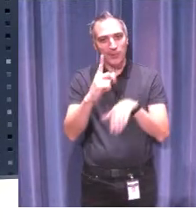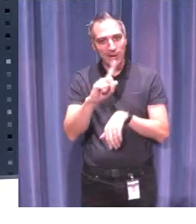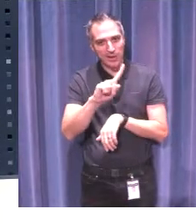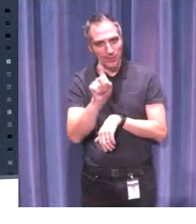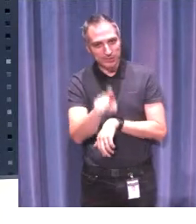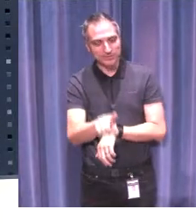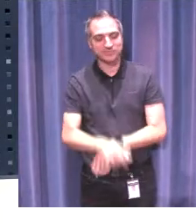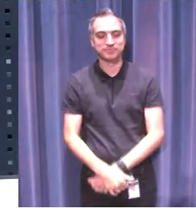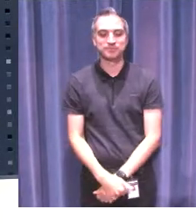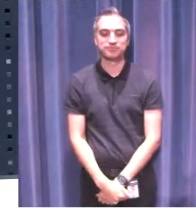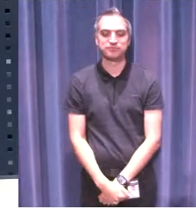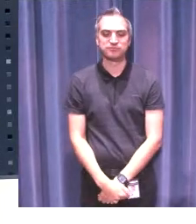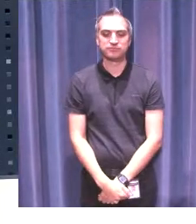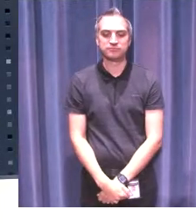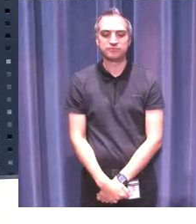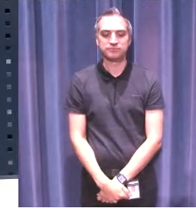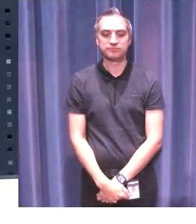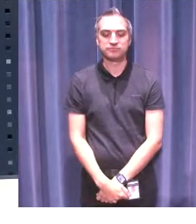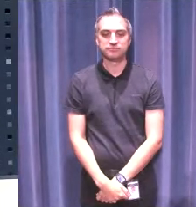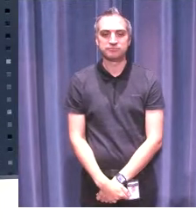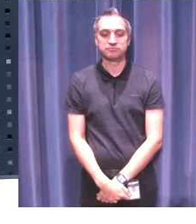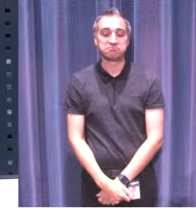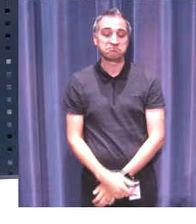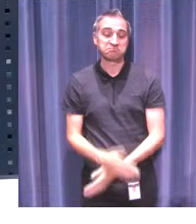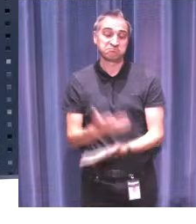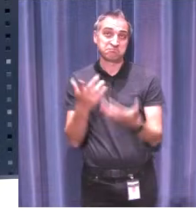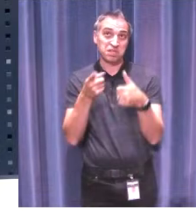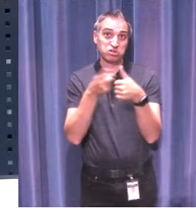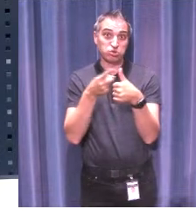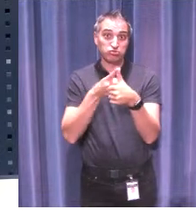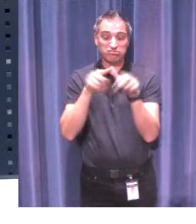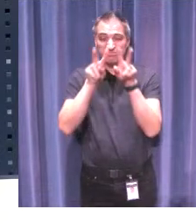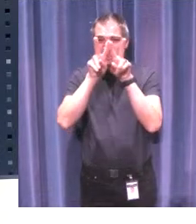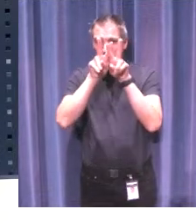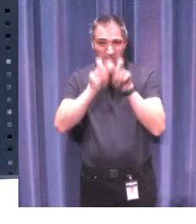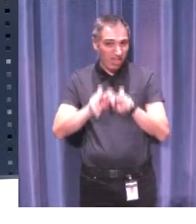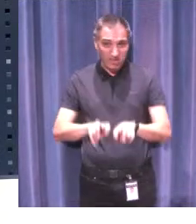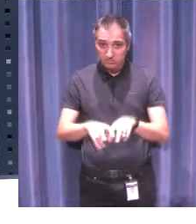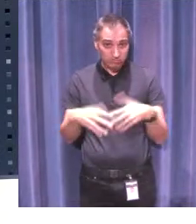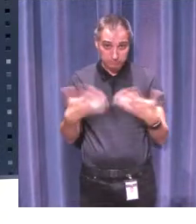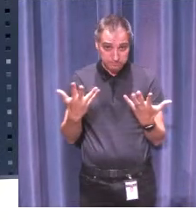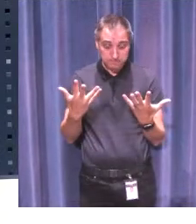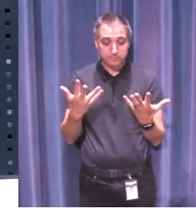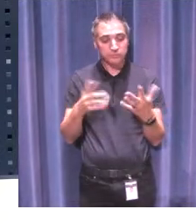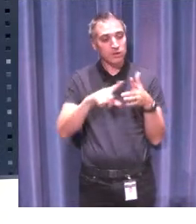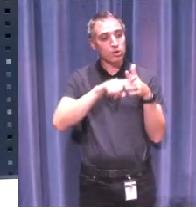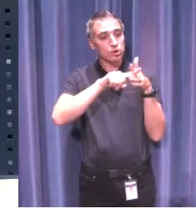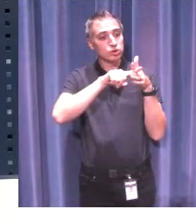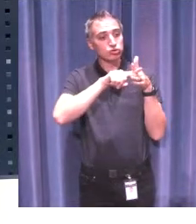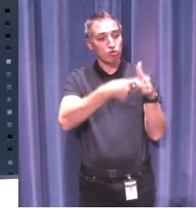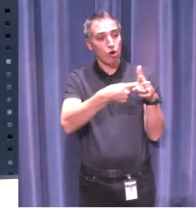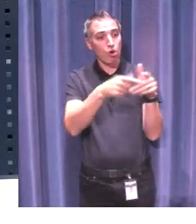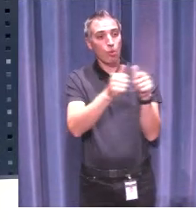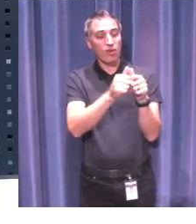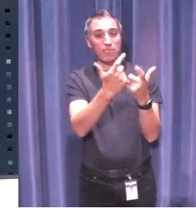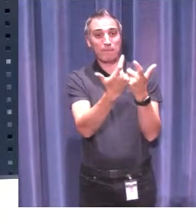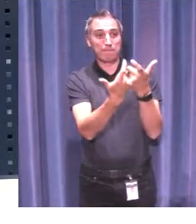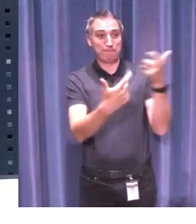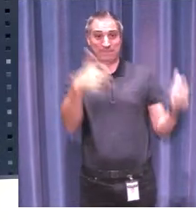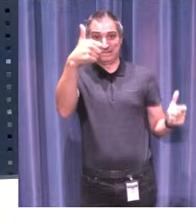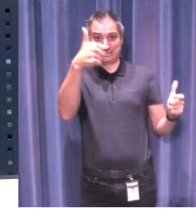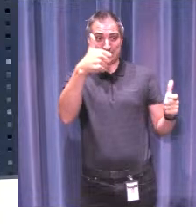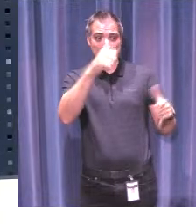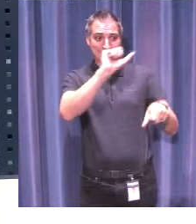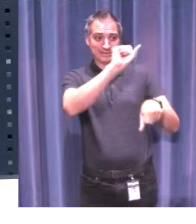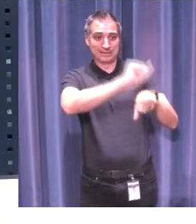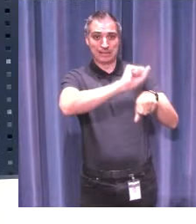I think the analysis that would go into that initially would be to start with the largest employers in the